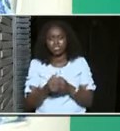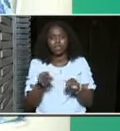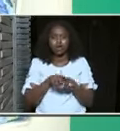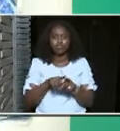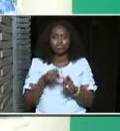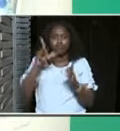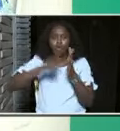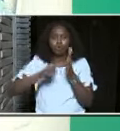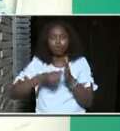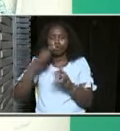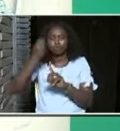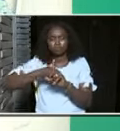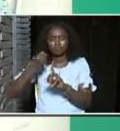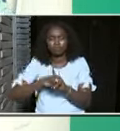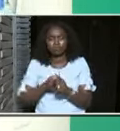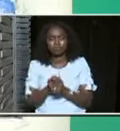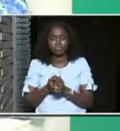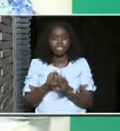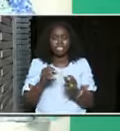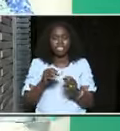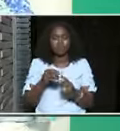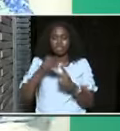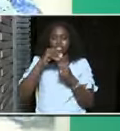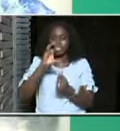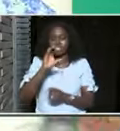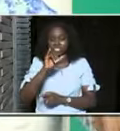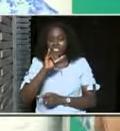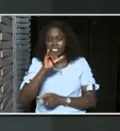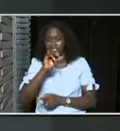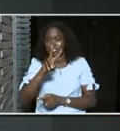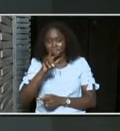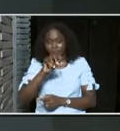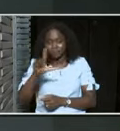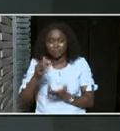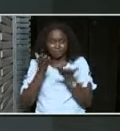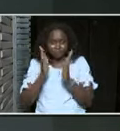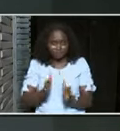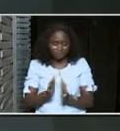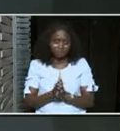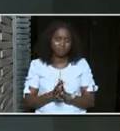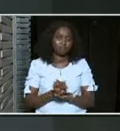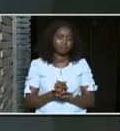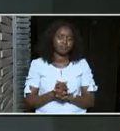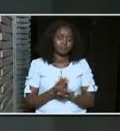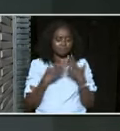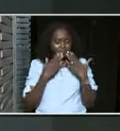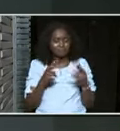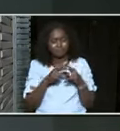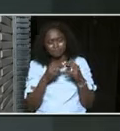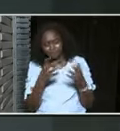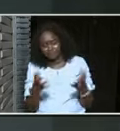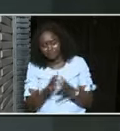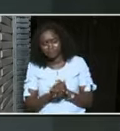very high price as a result. So these are your questions. Thank you very much. Now, the